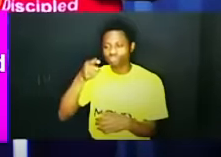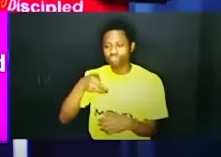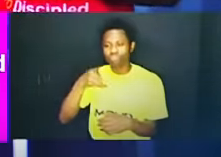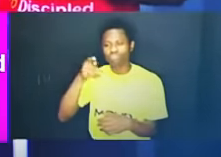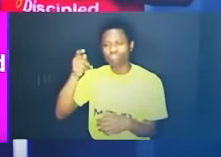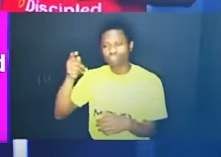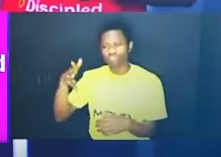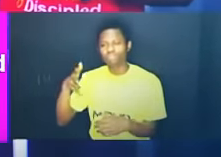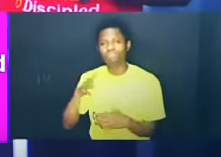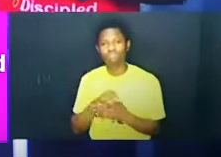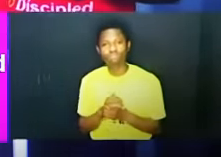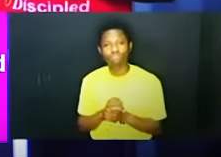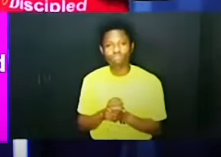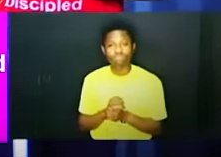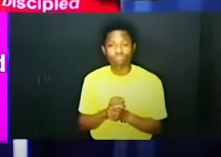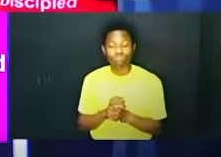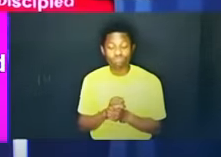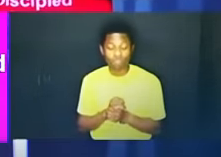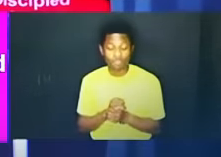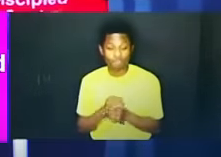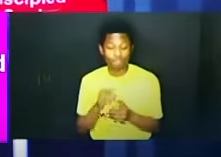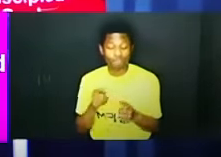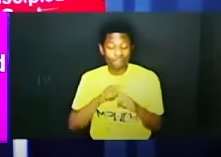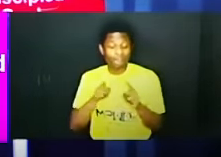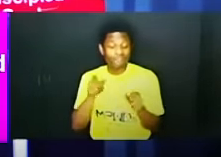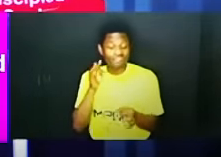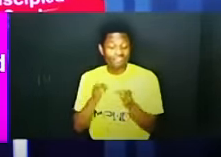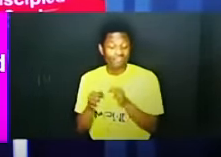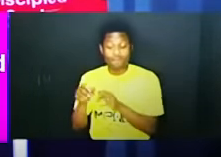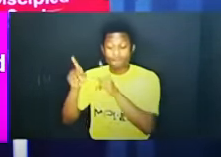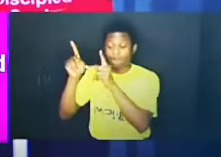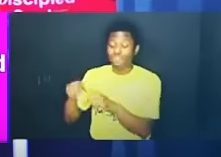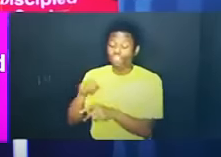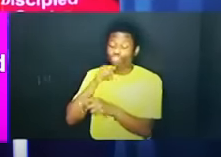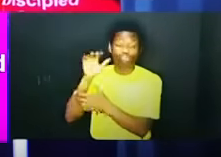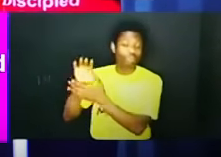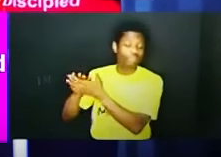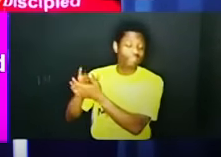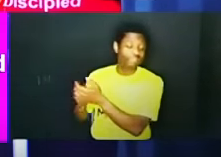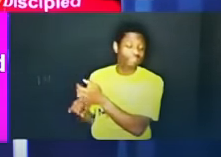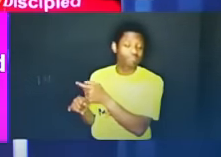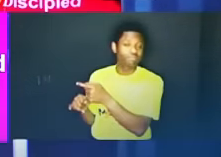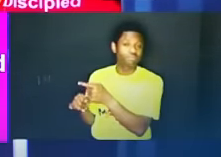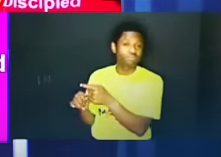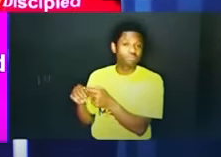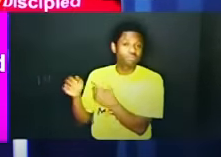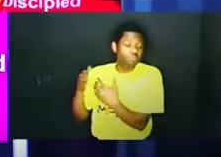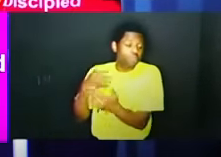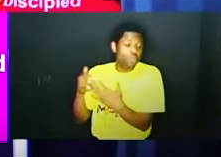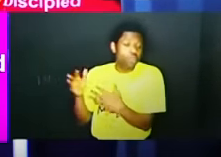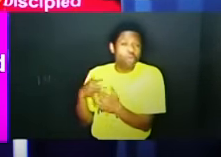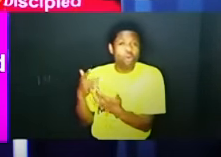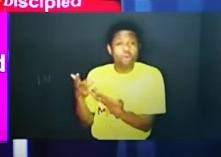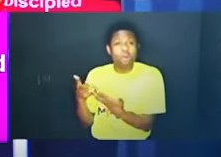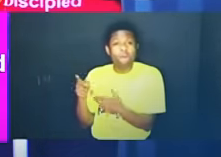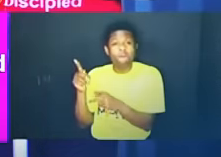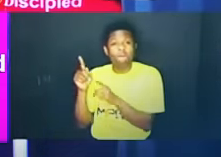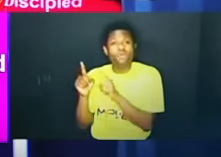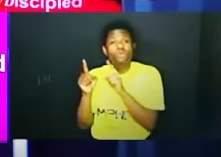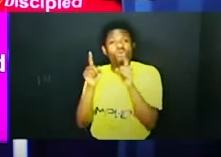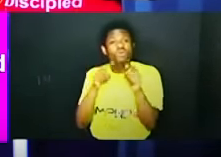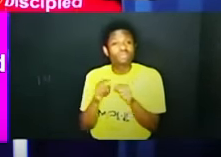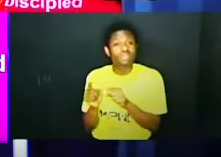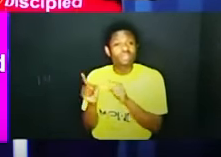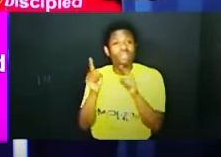1 Corinthians 14:24-25. But if an unbeliever or an inquirer comes in